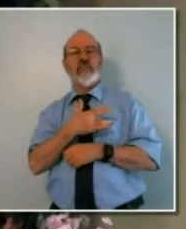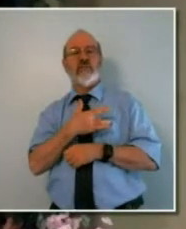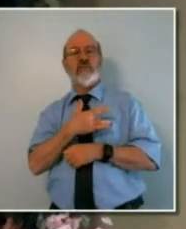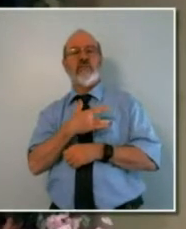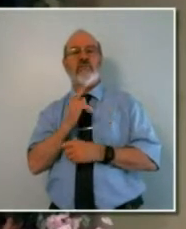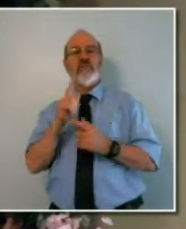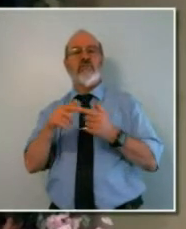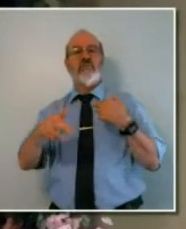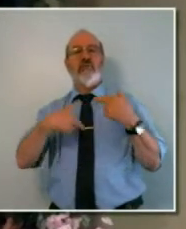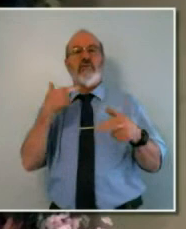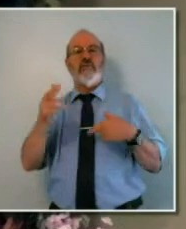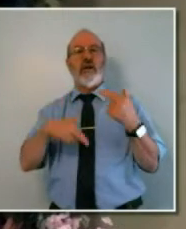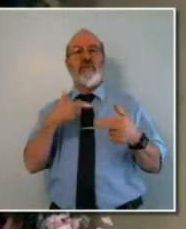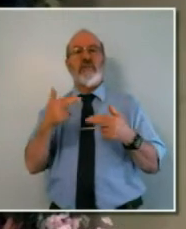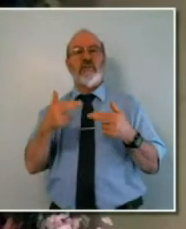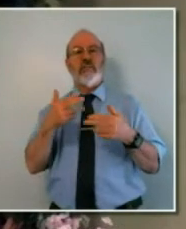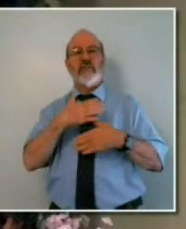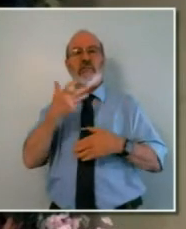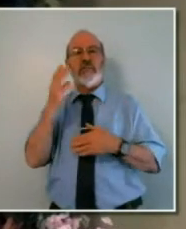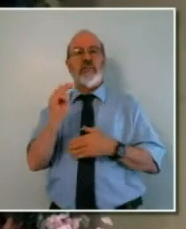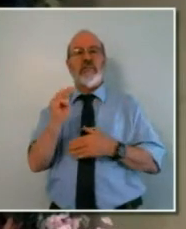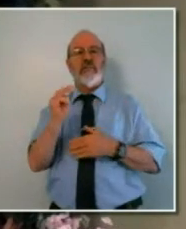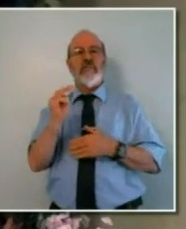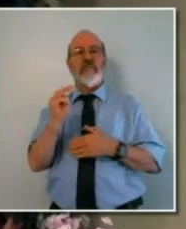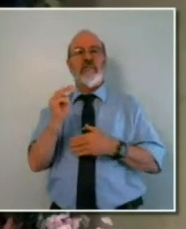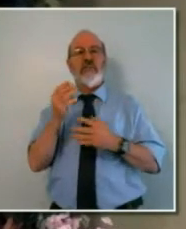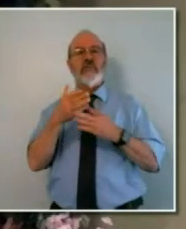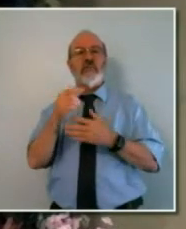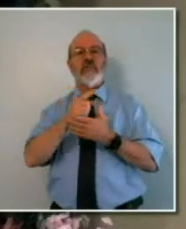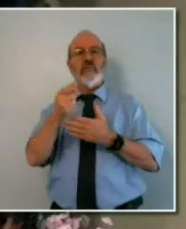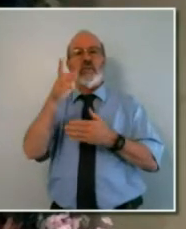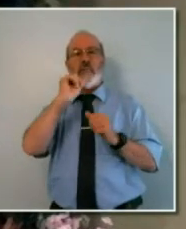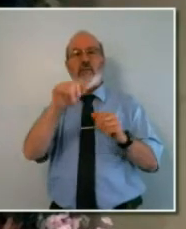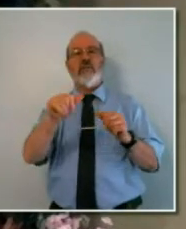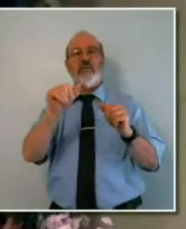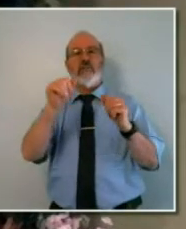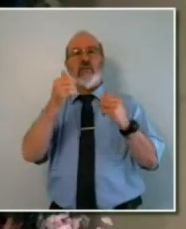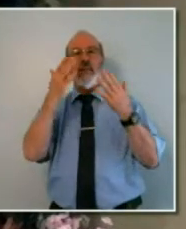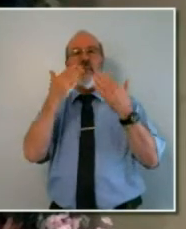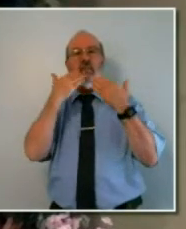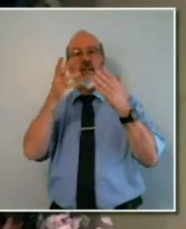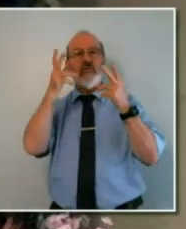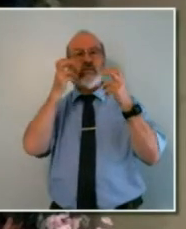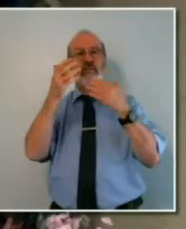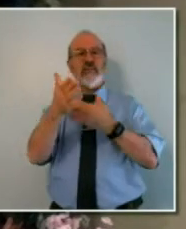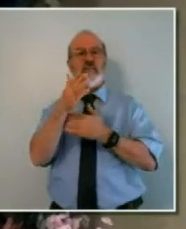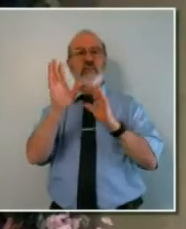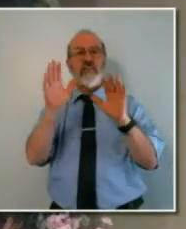revival as it pleases Him during the course of this week. God bless you. Thanks for listening this morning.